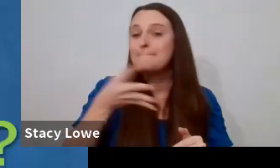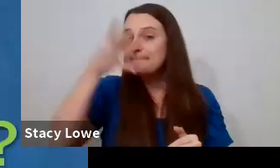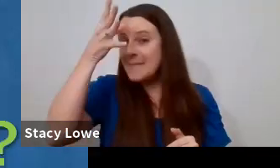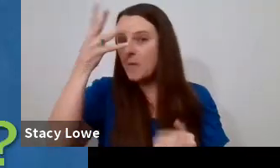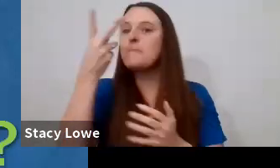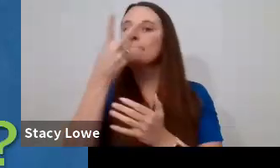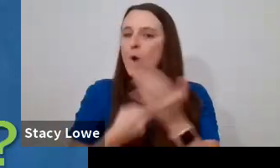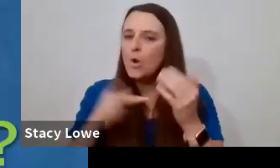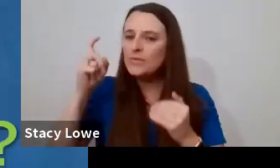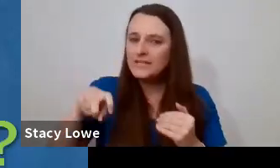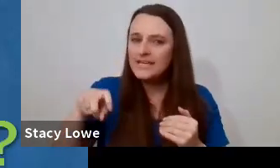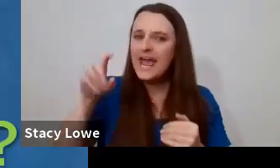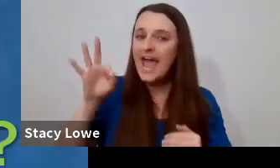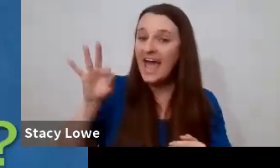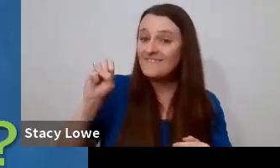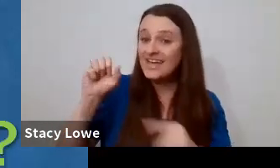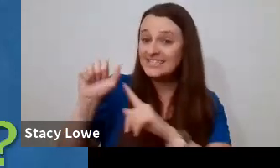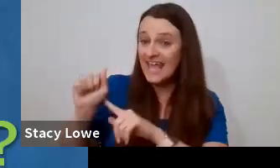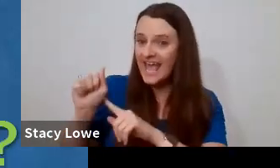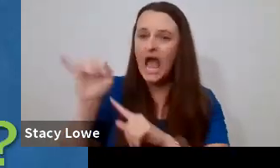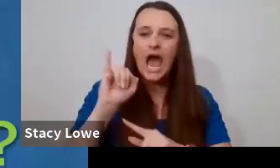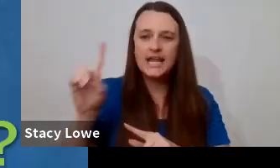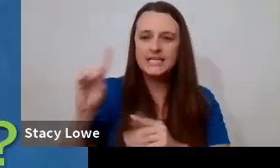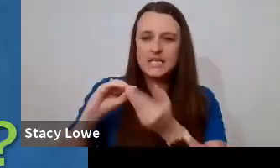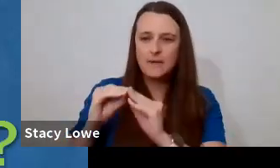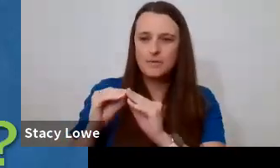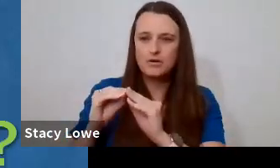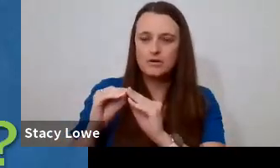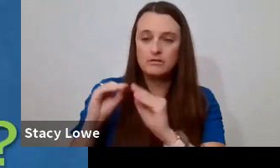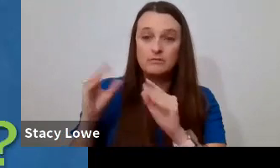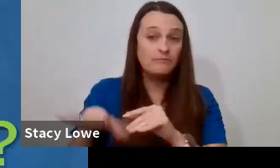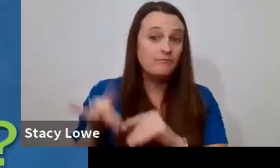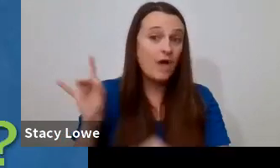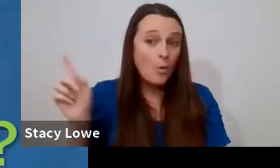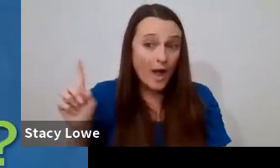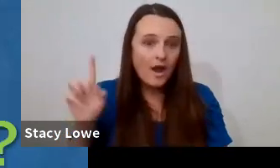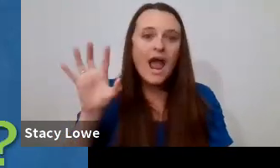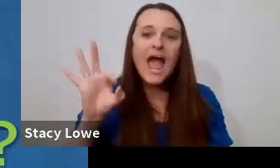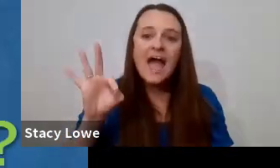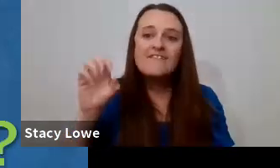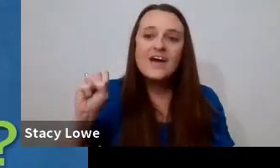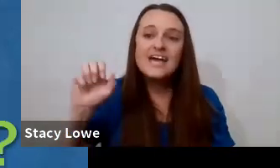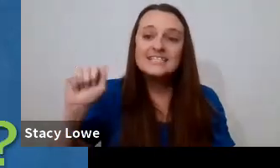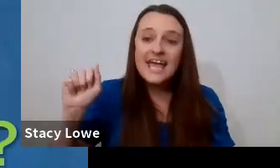need an FSA ID, and that can be obtained at